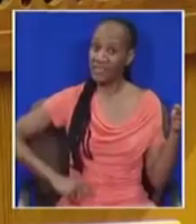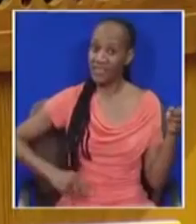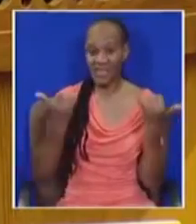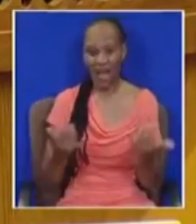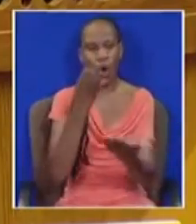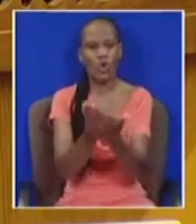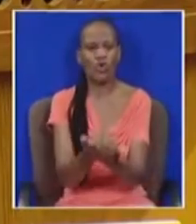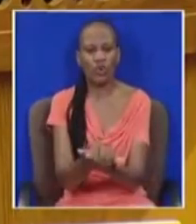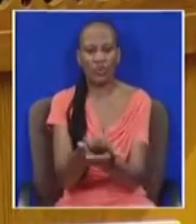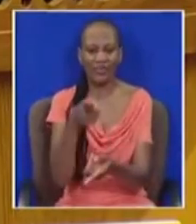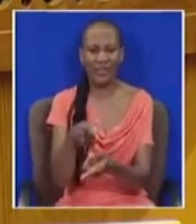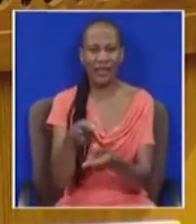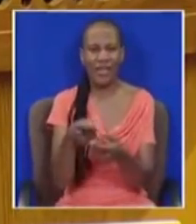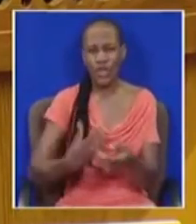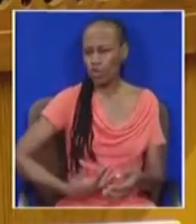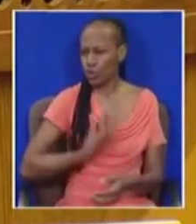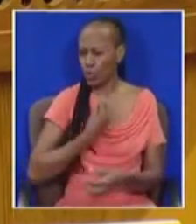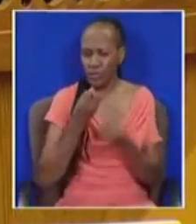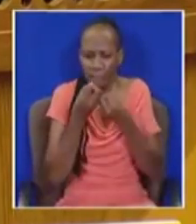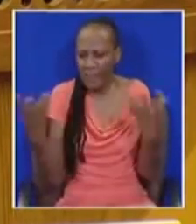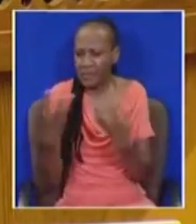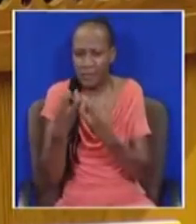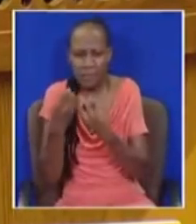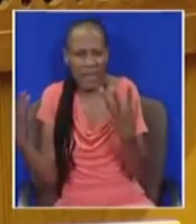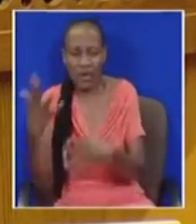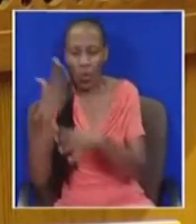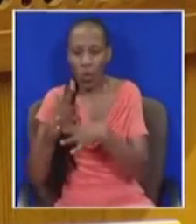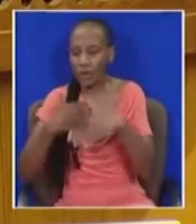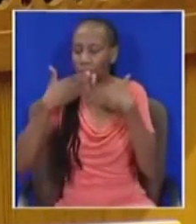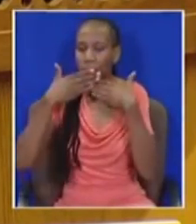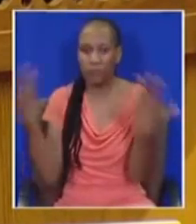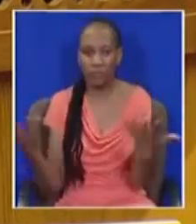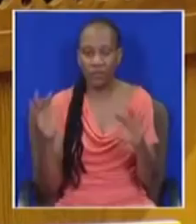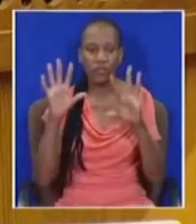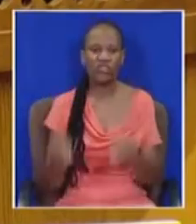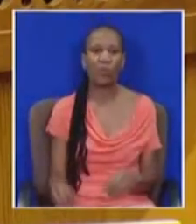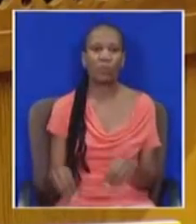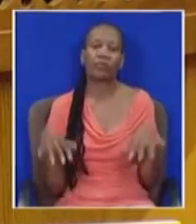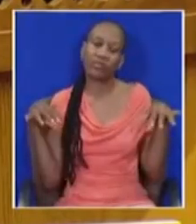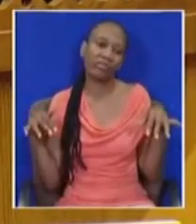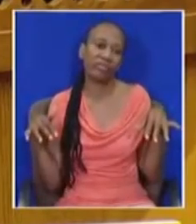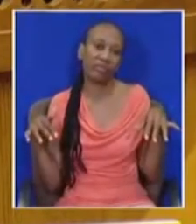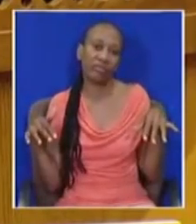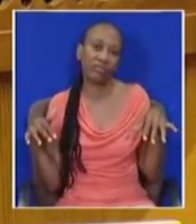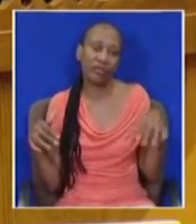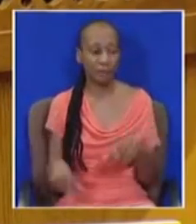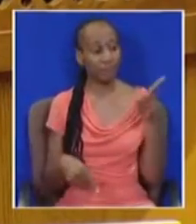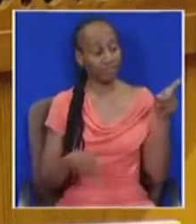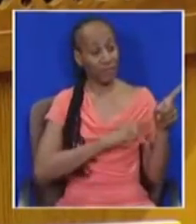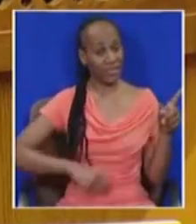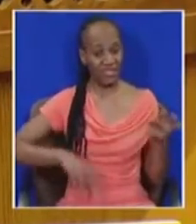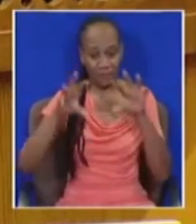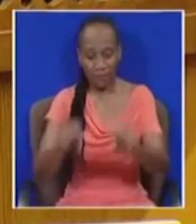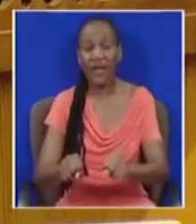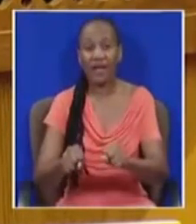economy where millions of young people cannot find work and have given up looking for work. He has inherited a